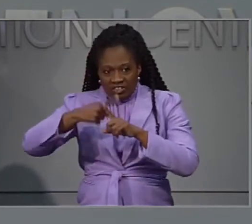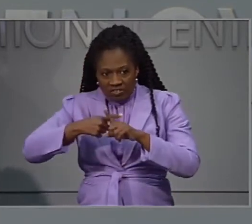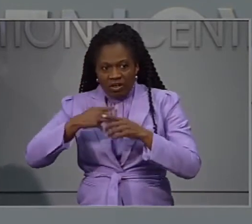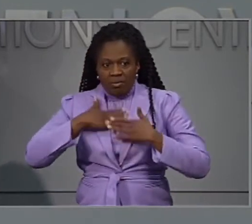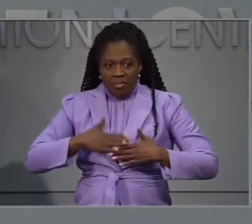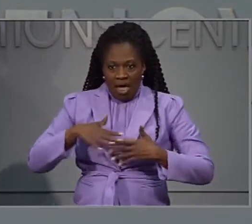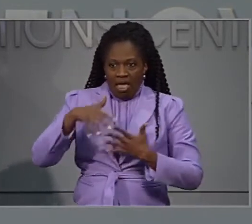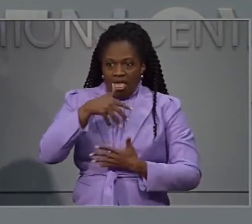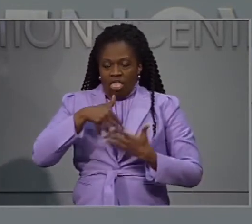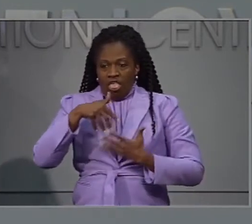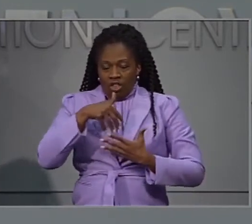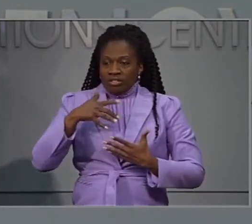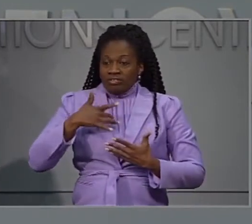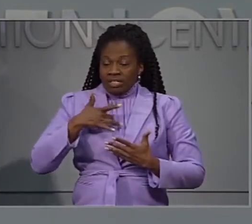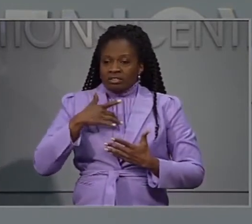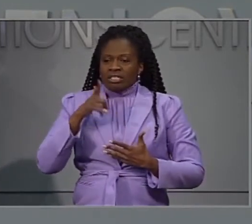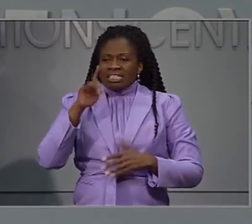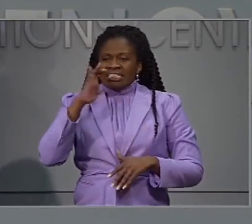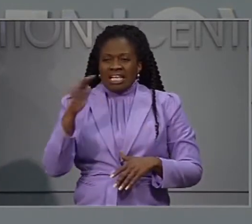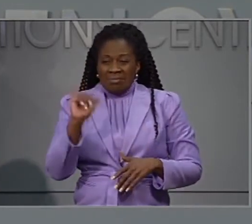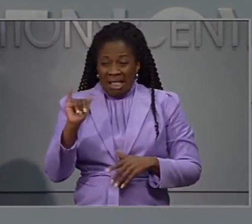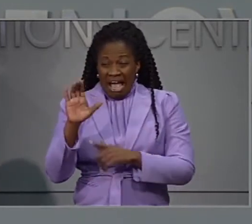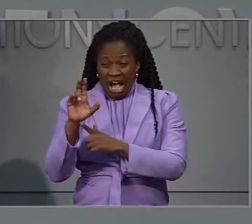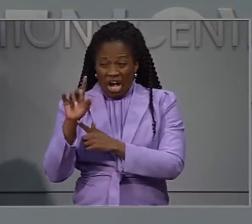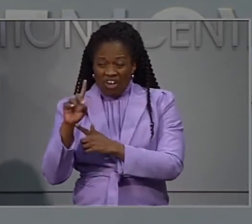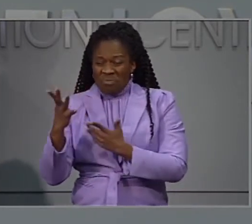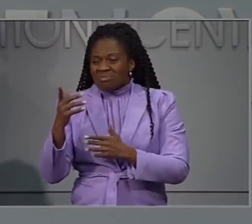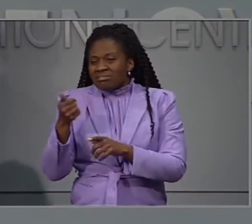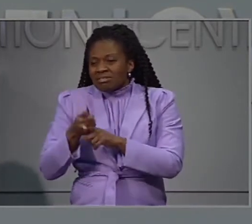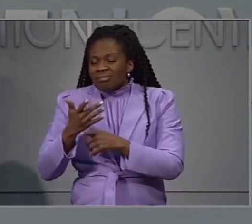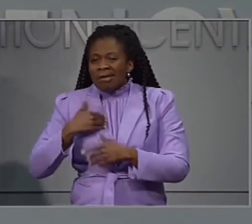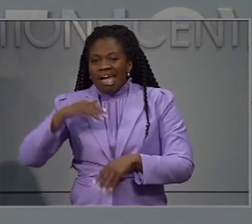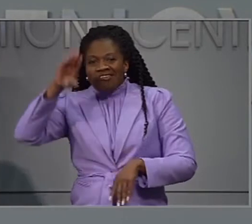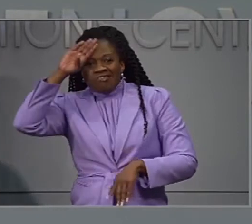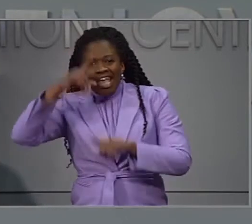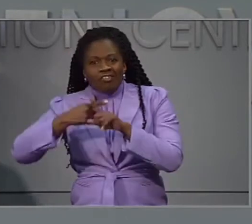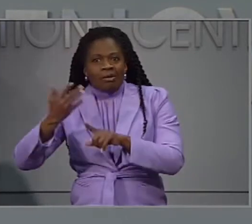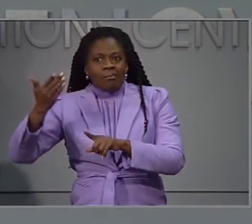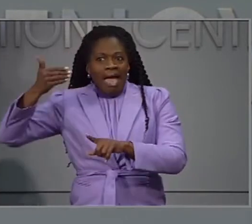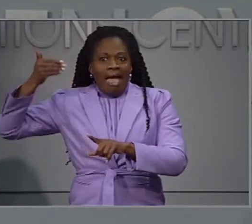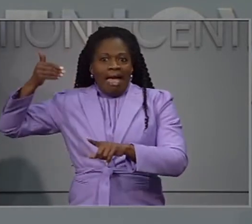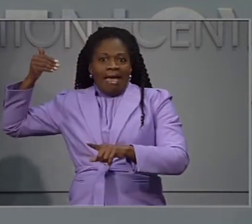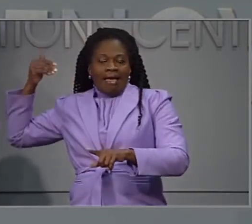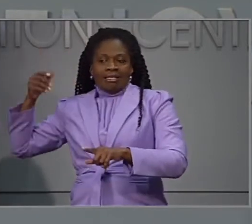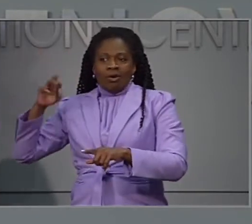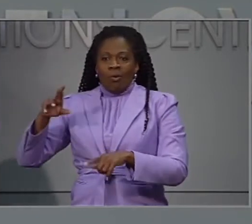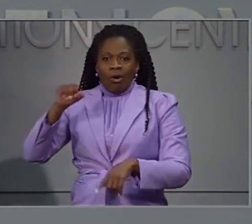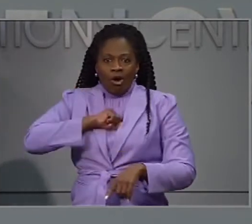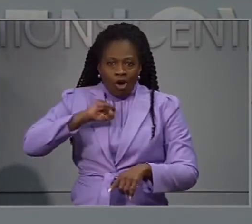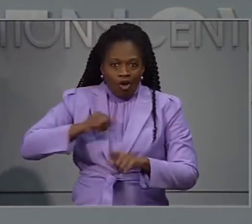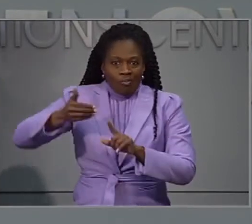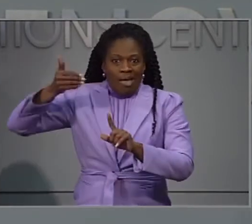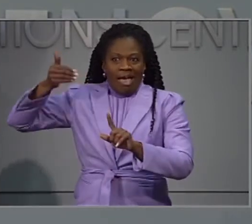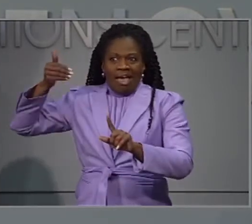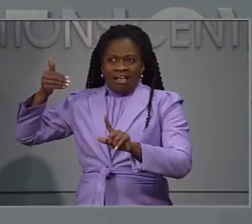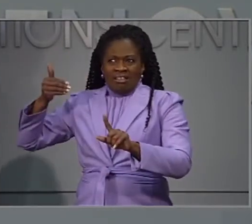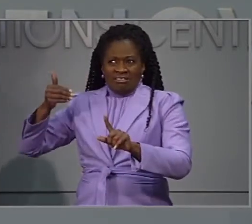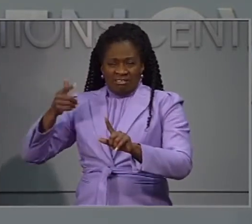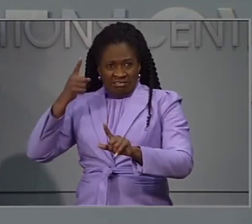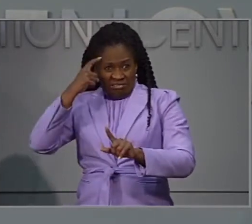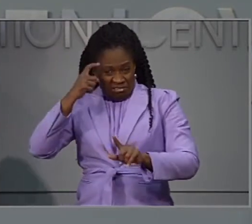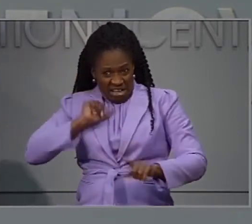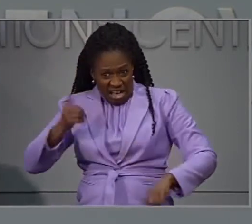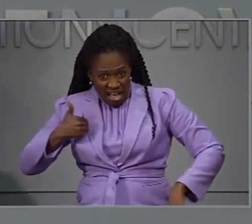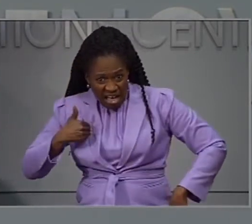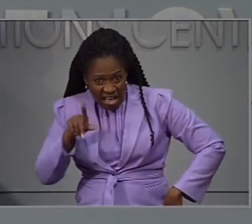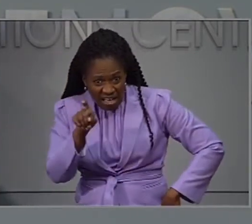had something that seemed like COVID, like cough and fever in the past, and they want to know whether or not they have had COVID and